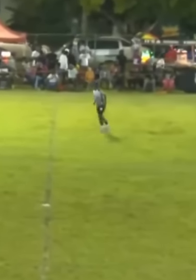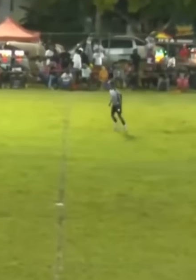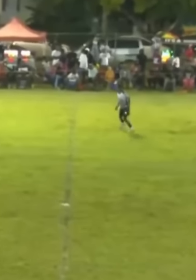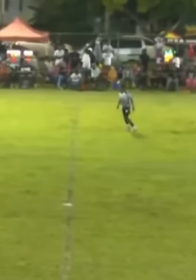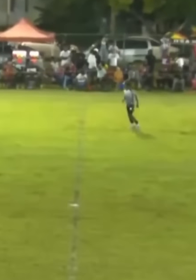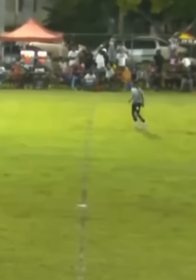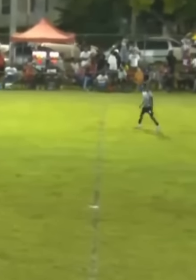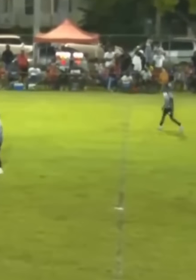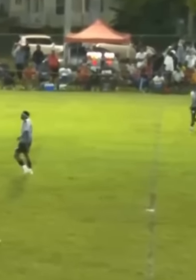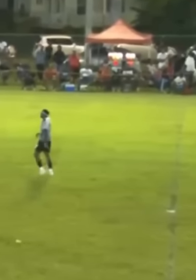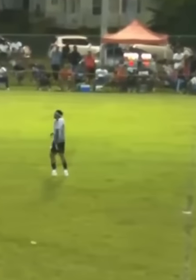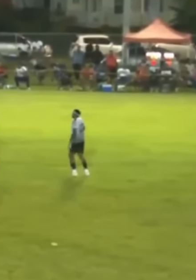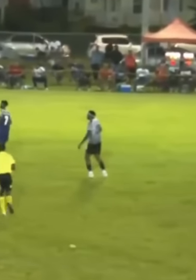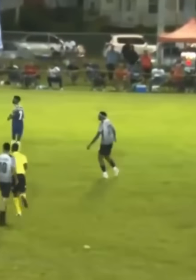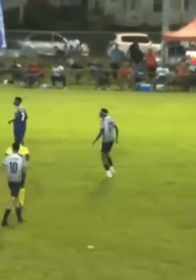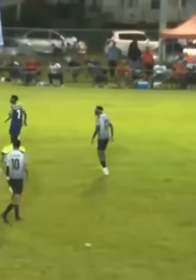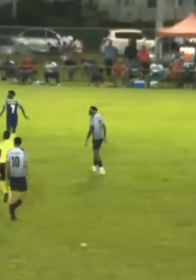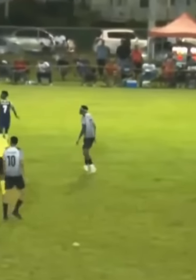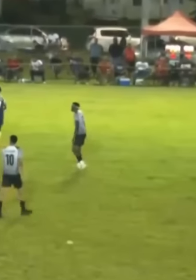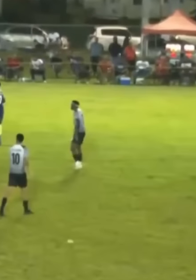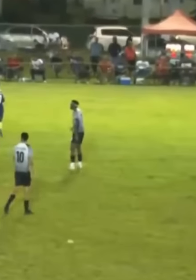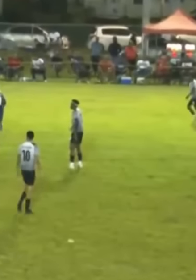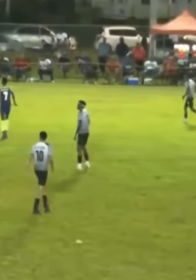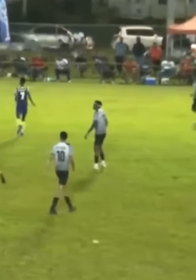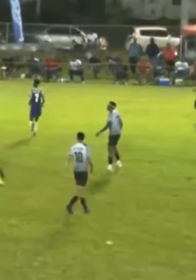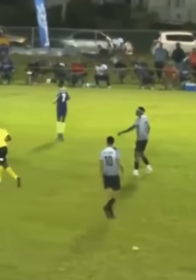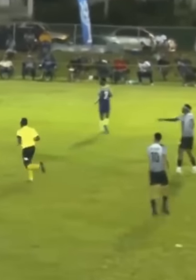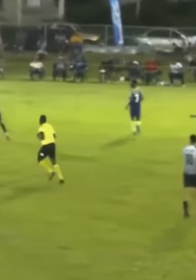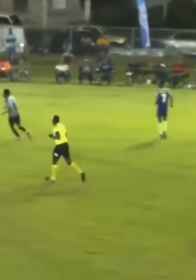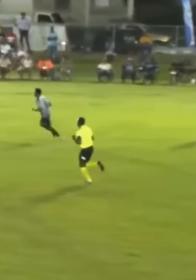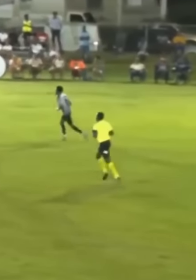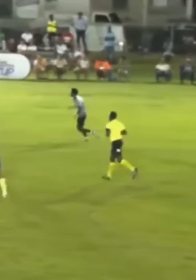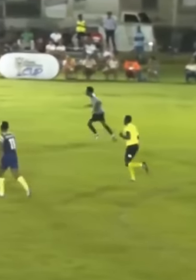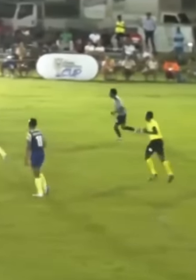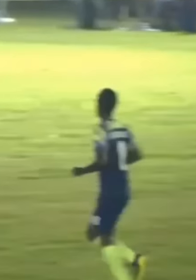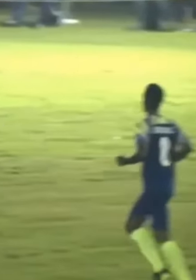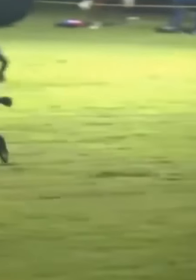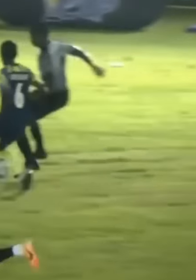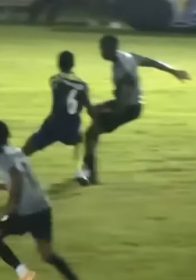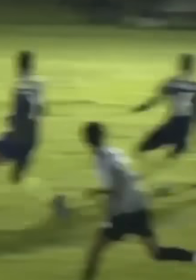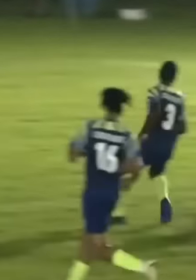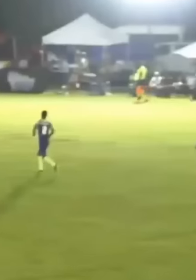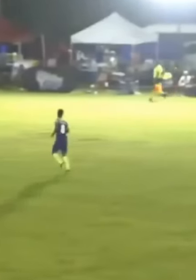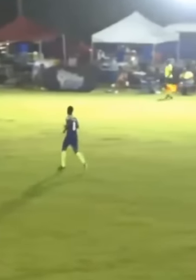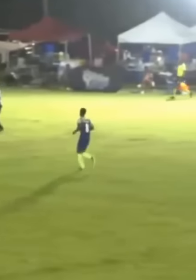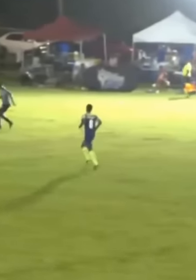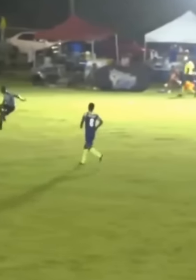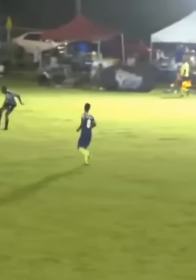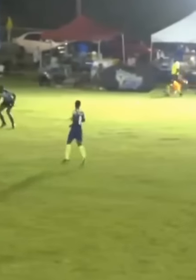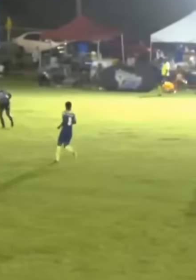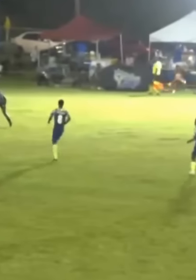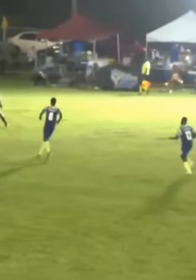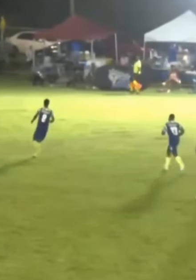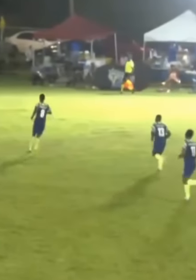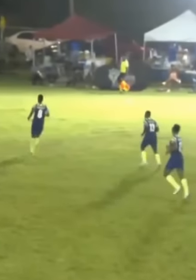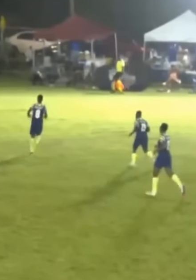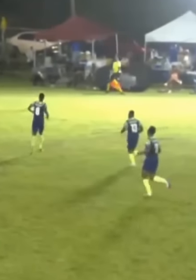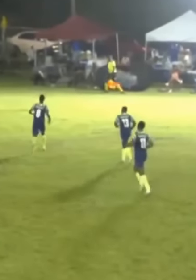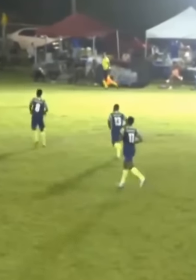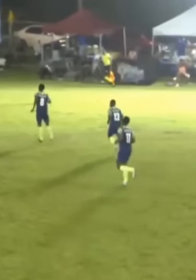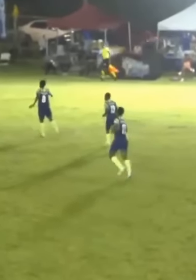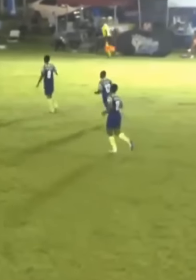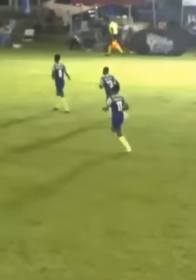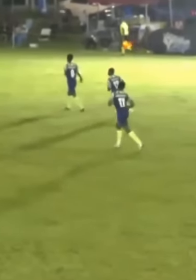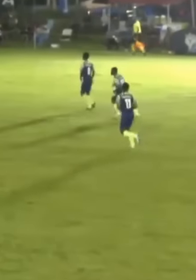Road, and it didn't start well. 13 minutes on the clock. The Blackbirds come forward, and it's Jelani Chandler